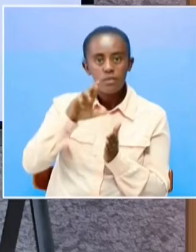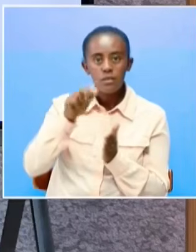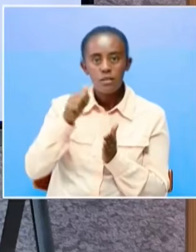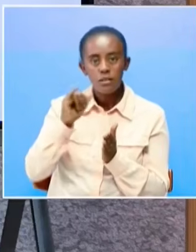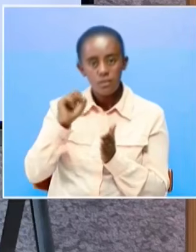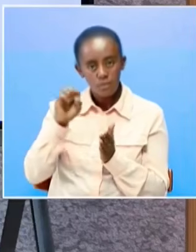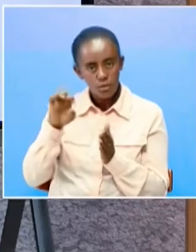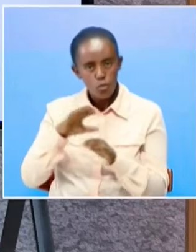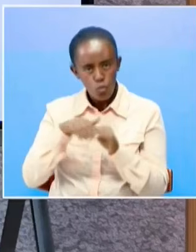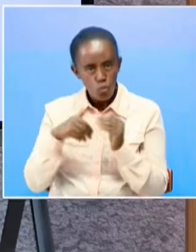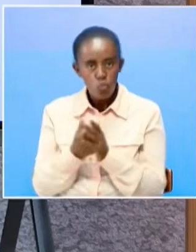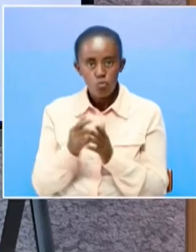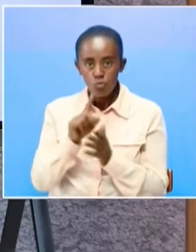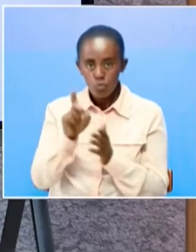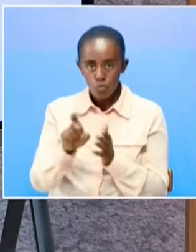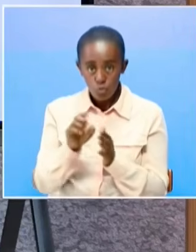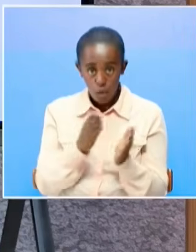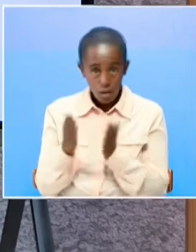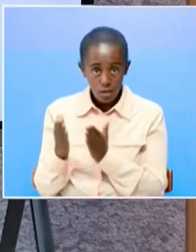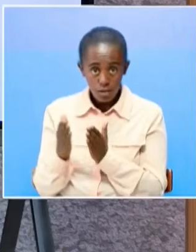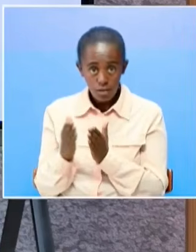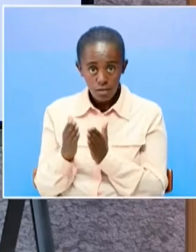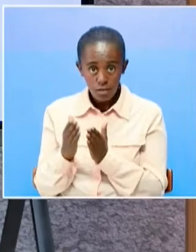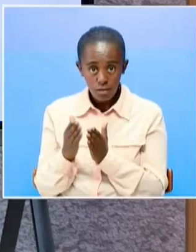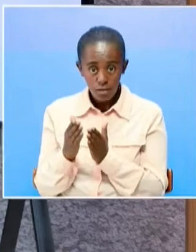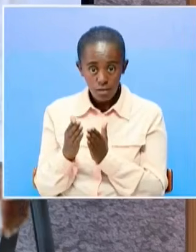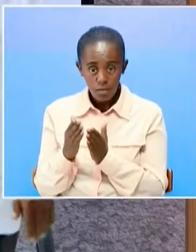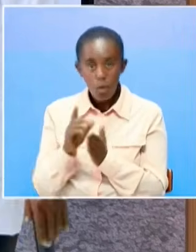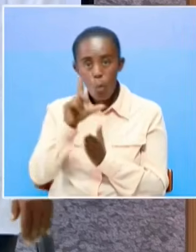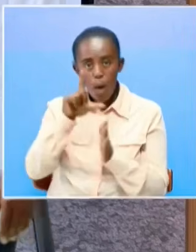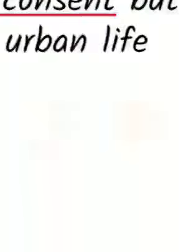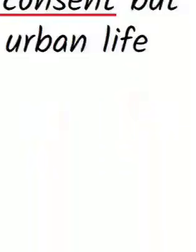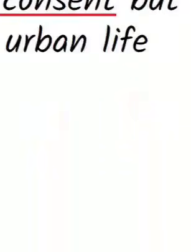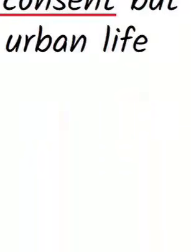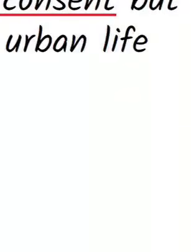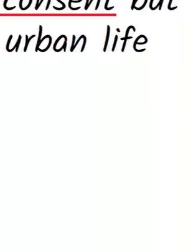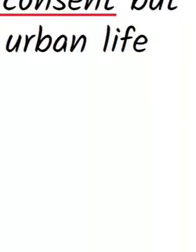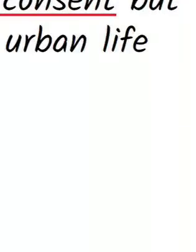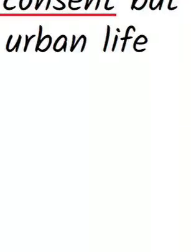asked. Ready? Read for 1 minute.